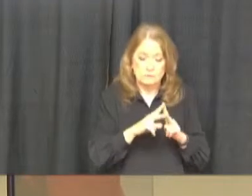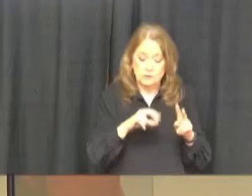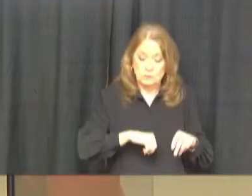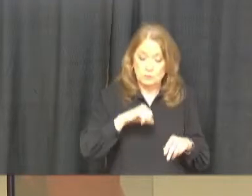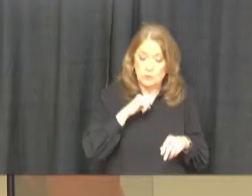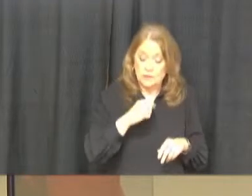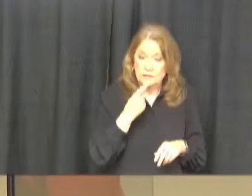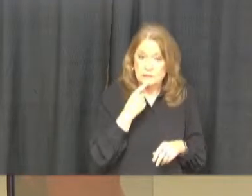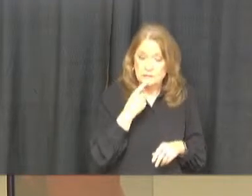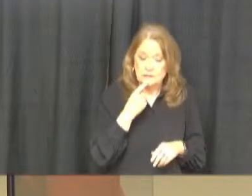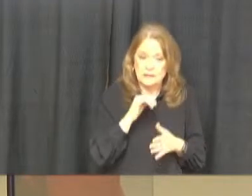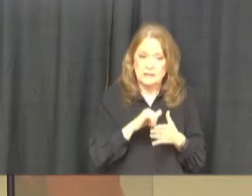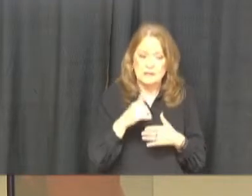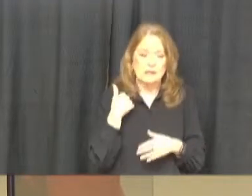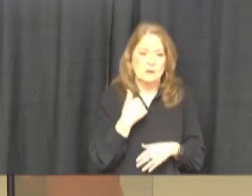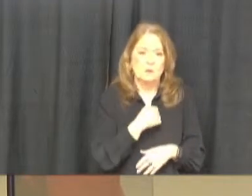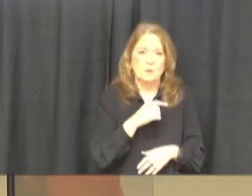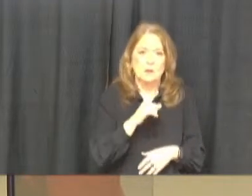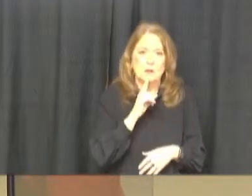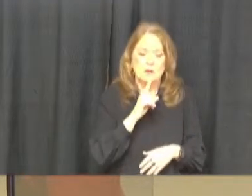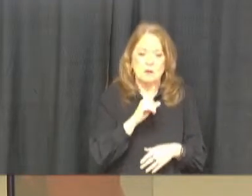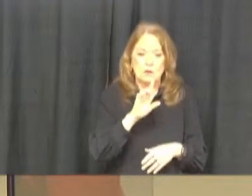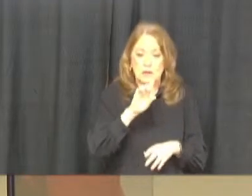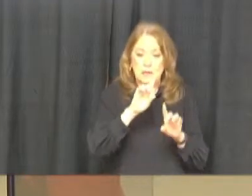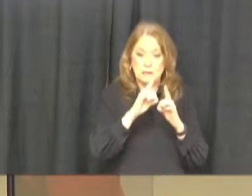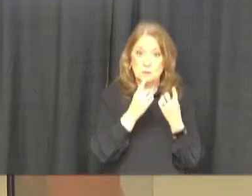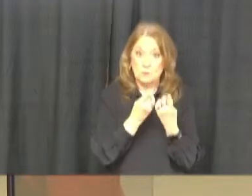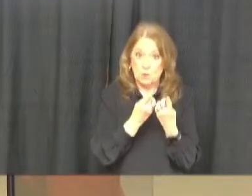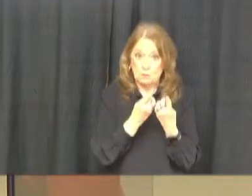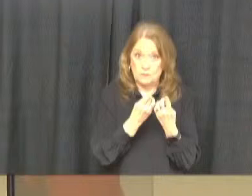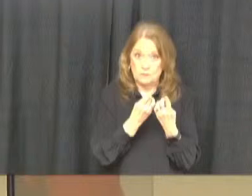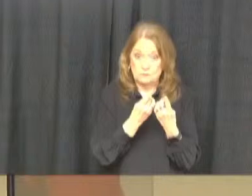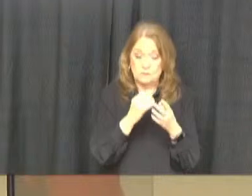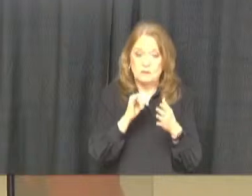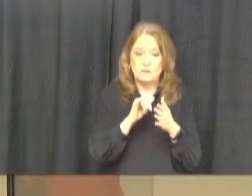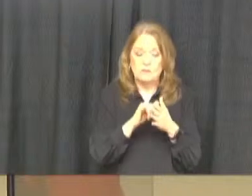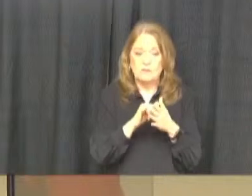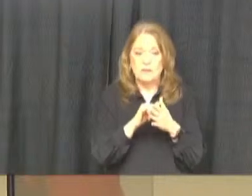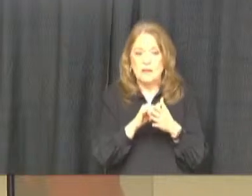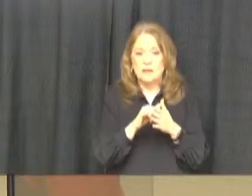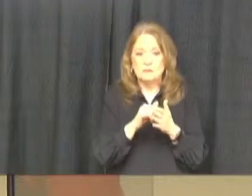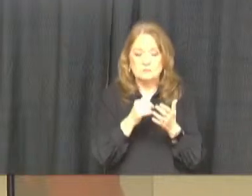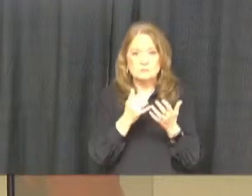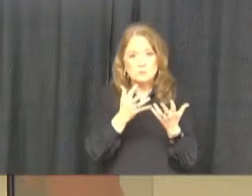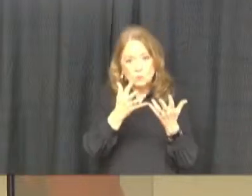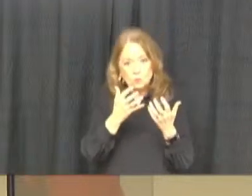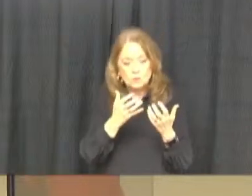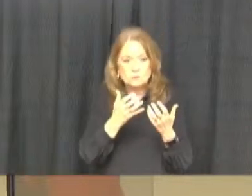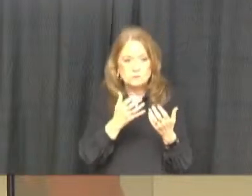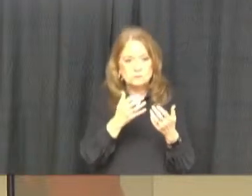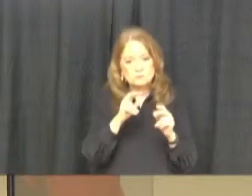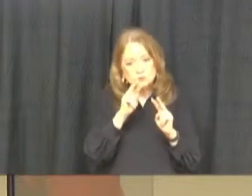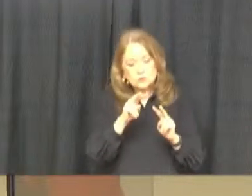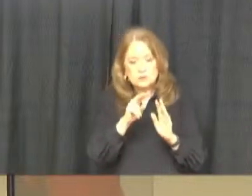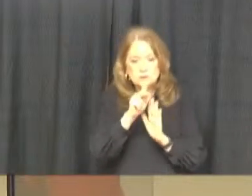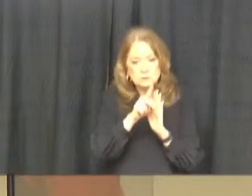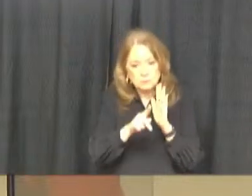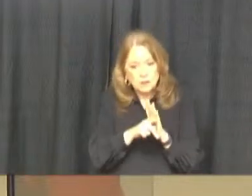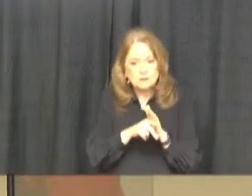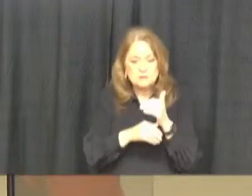to say that we are a department that looks to not only policy, procedure,